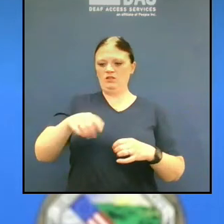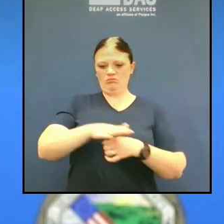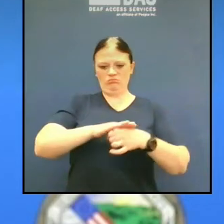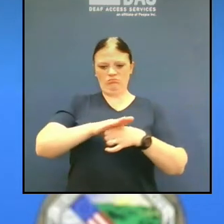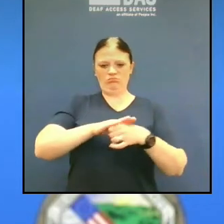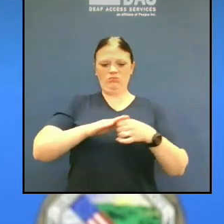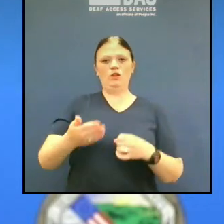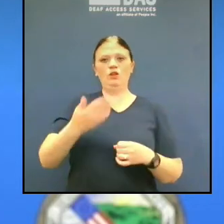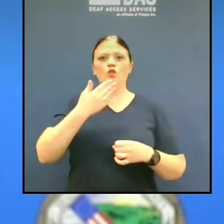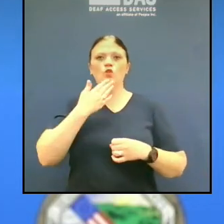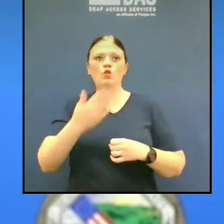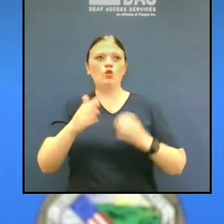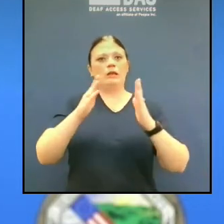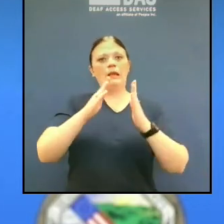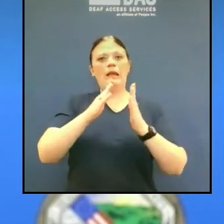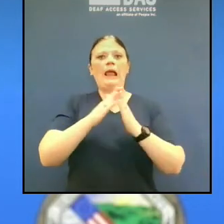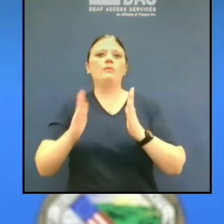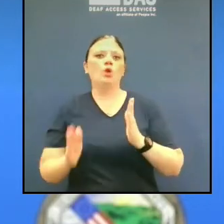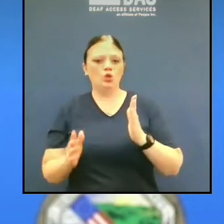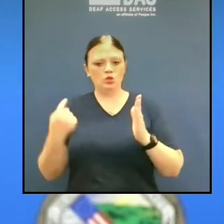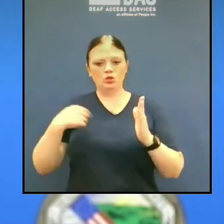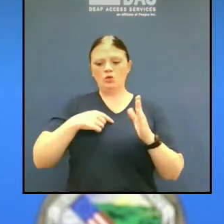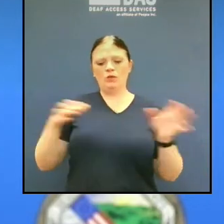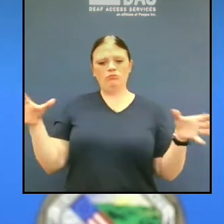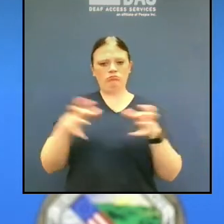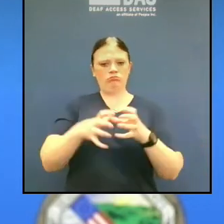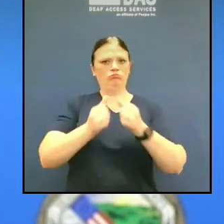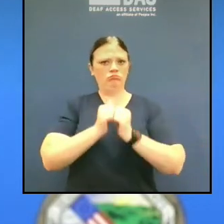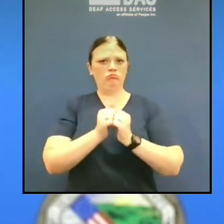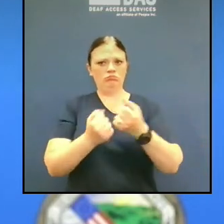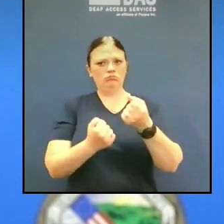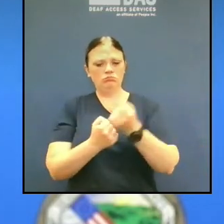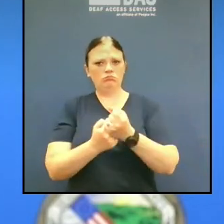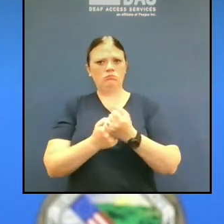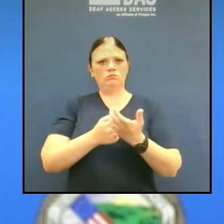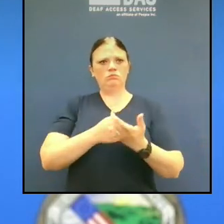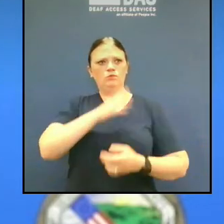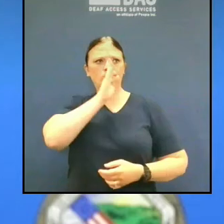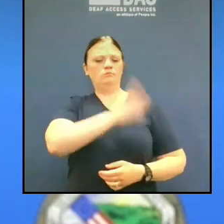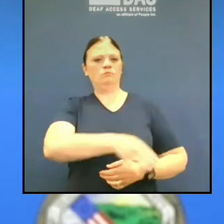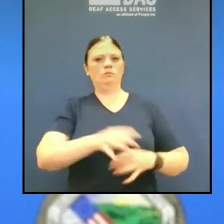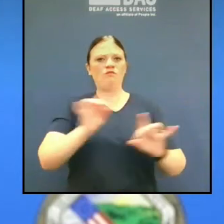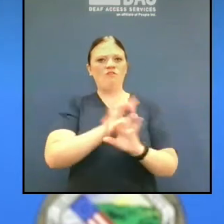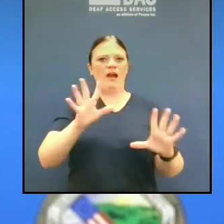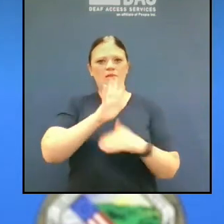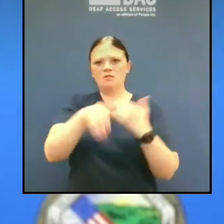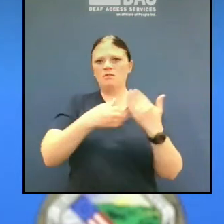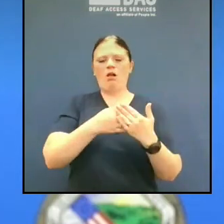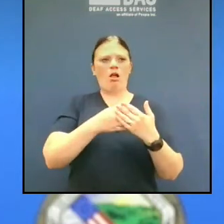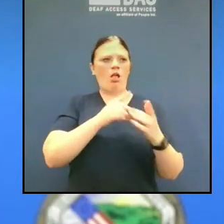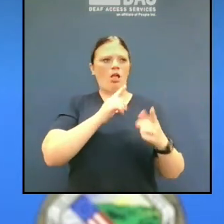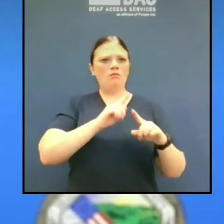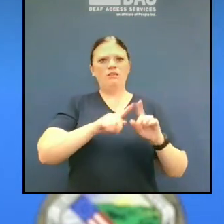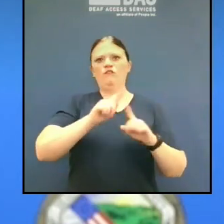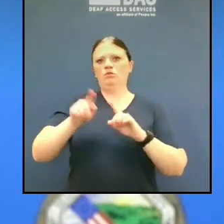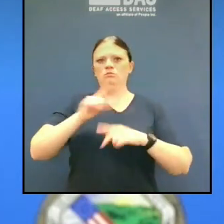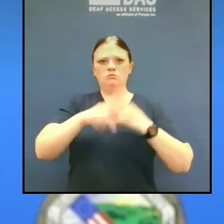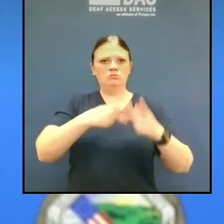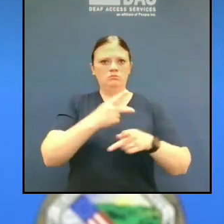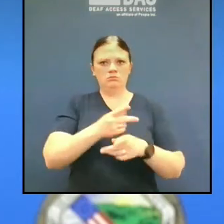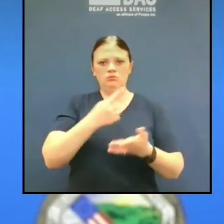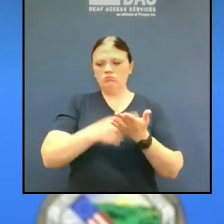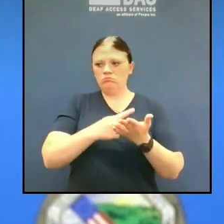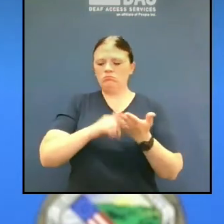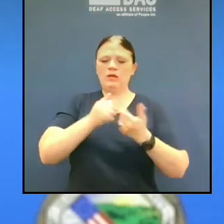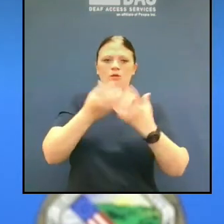neighbors, a county of good neighbors, as we come together to stand up to violence in all its forms, to talk about how we need to solve